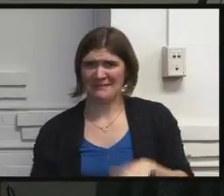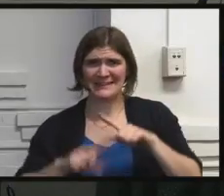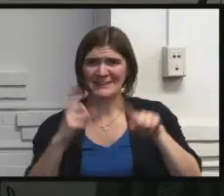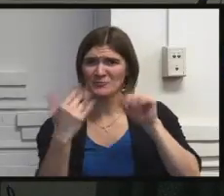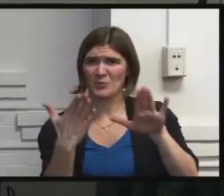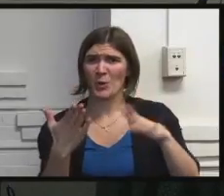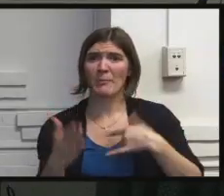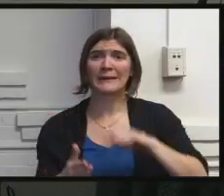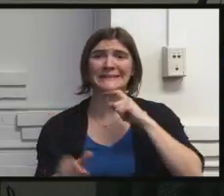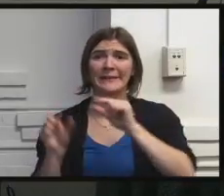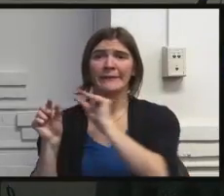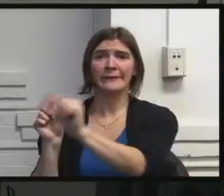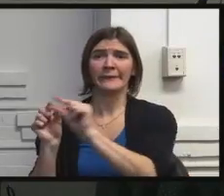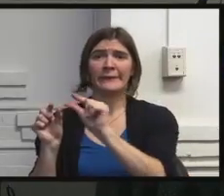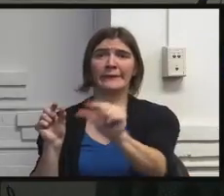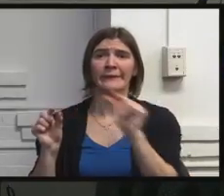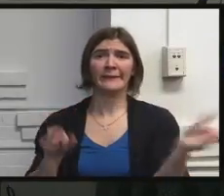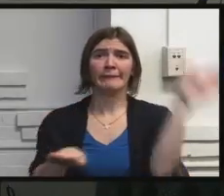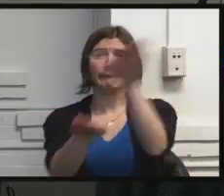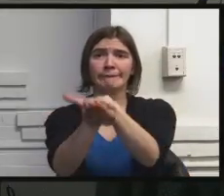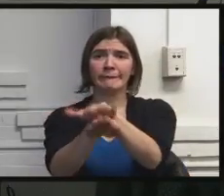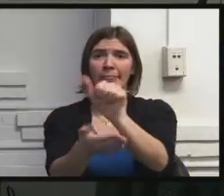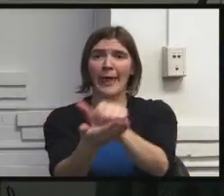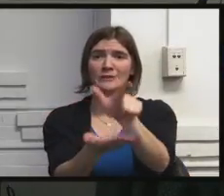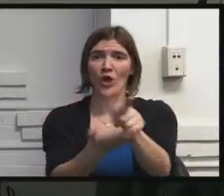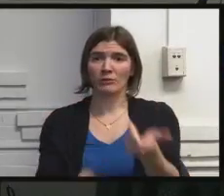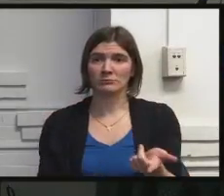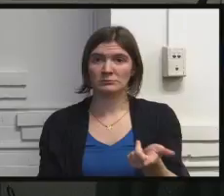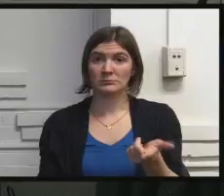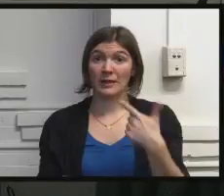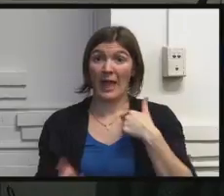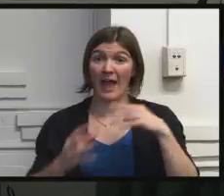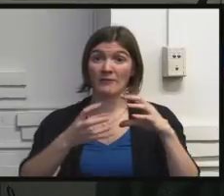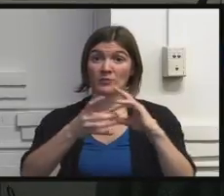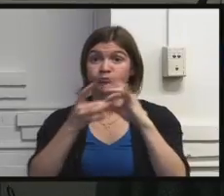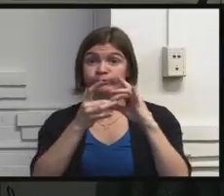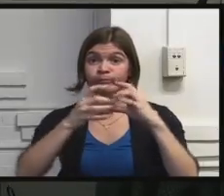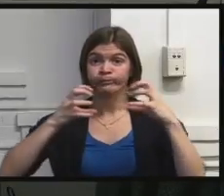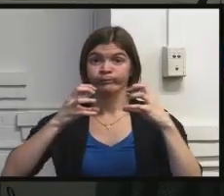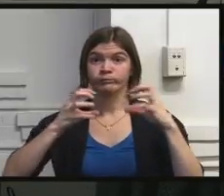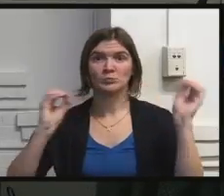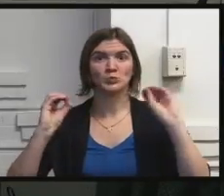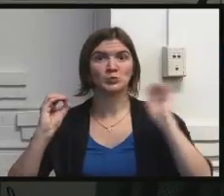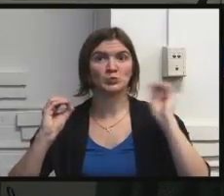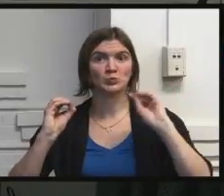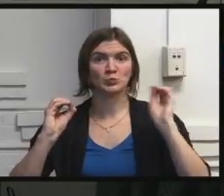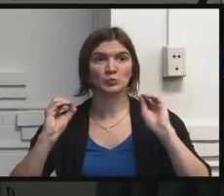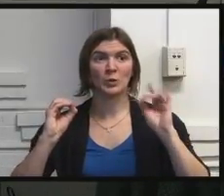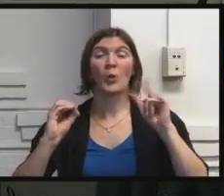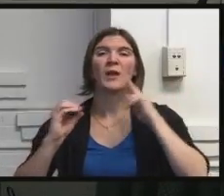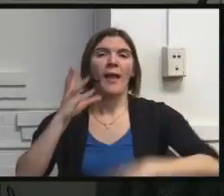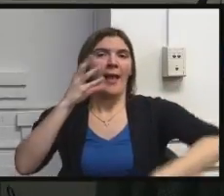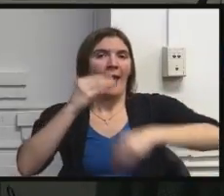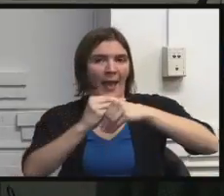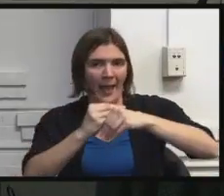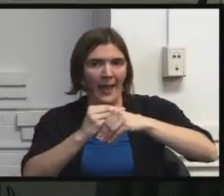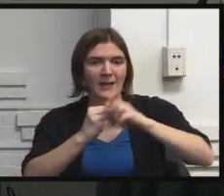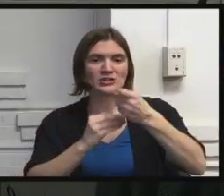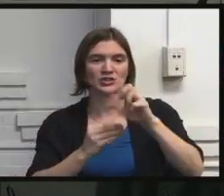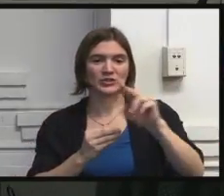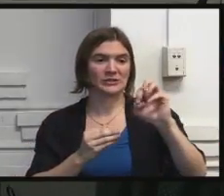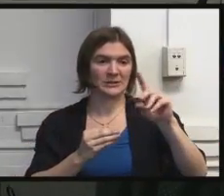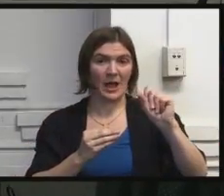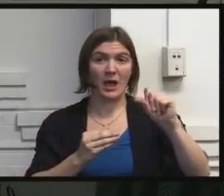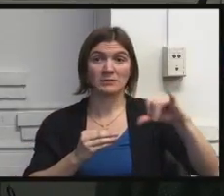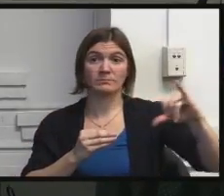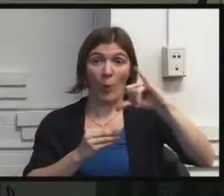used to have steel beams and cast a bridge deck on top of it. So you didn't have that composite action. So by putting shear studs on and making a composite deck,